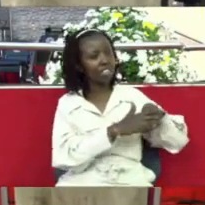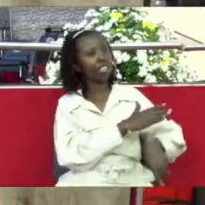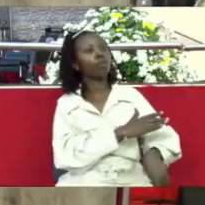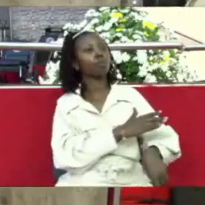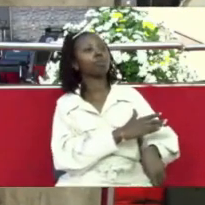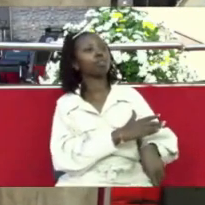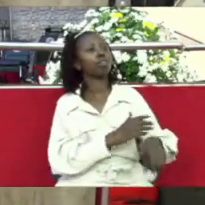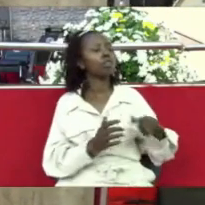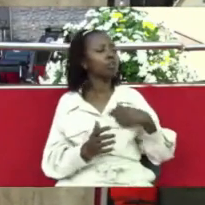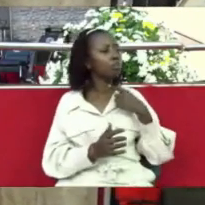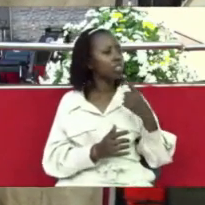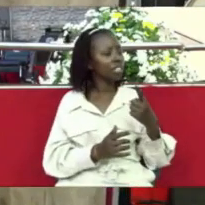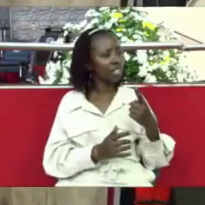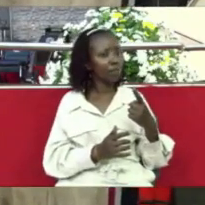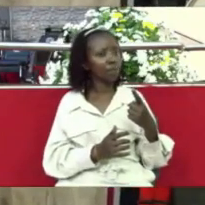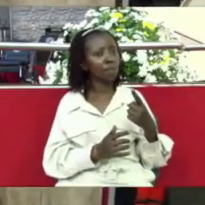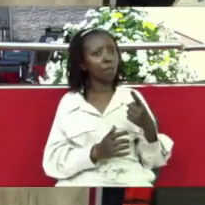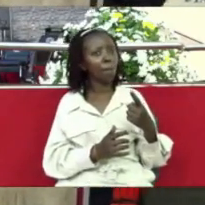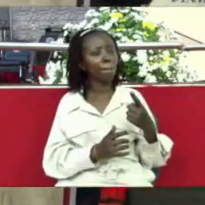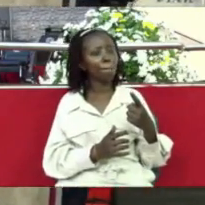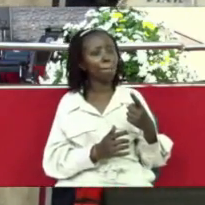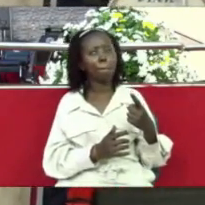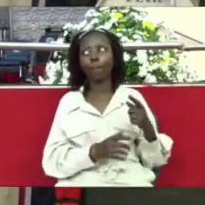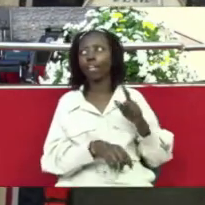So I said, while we're here talking,